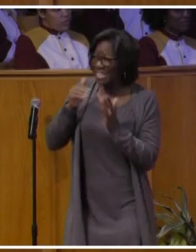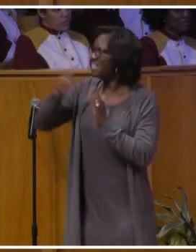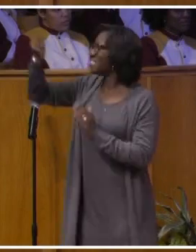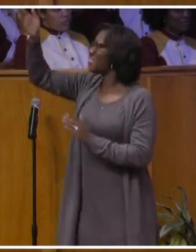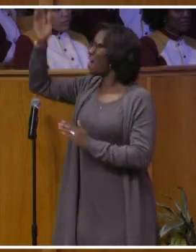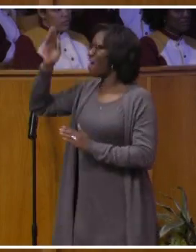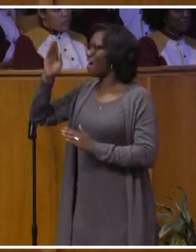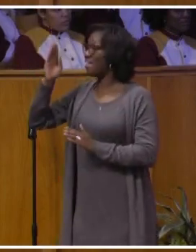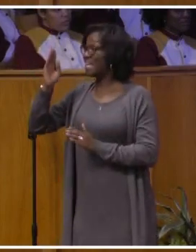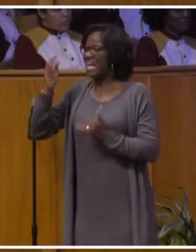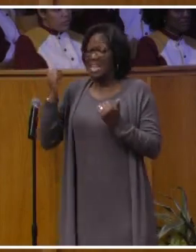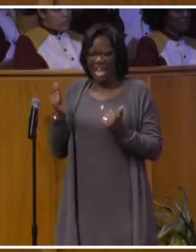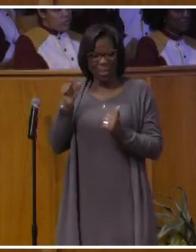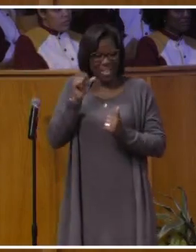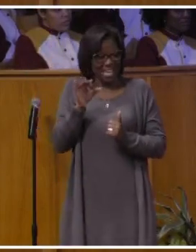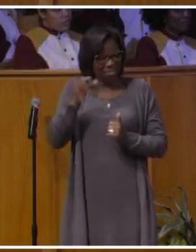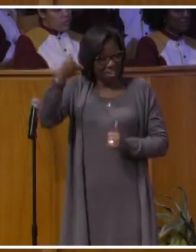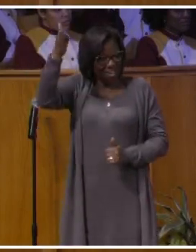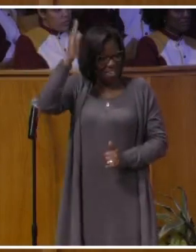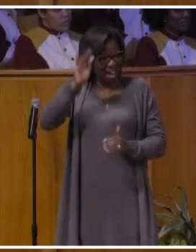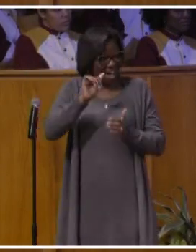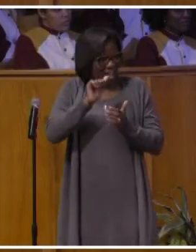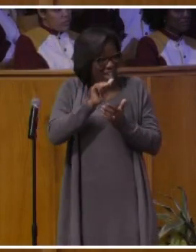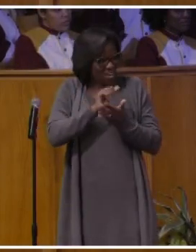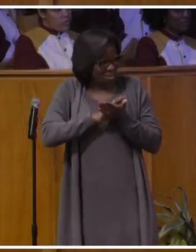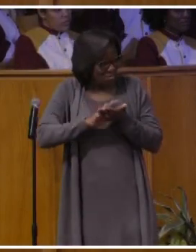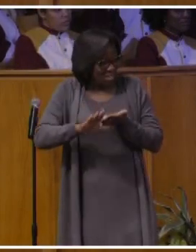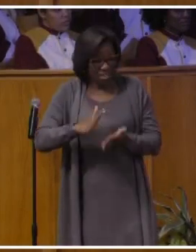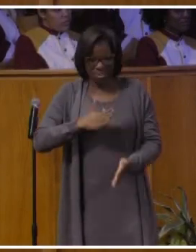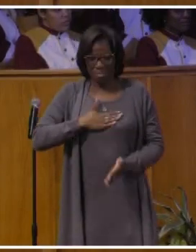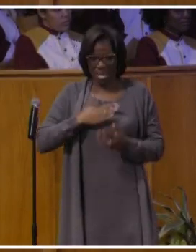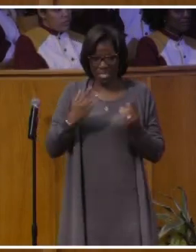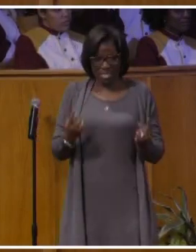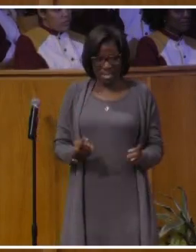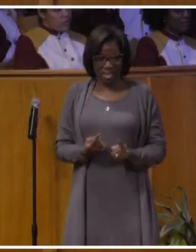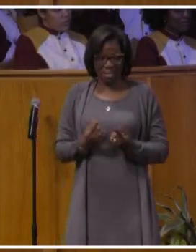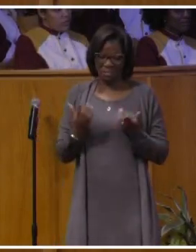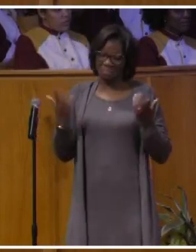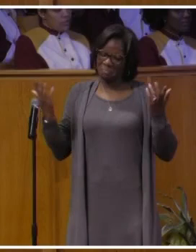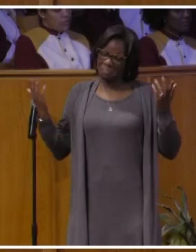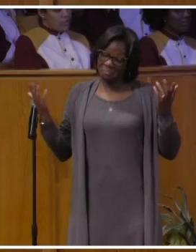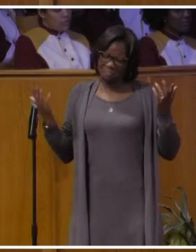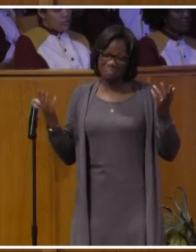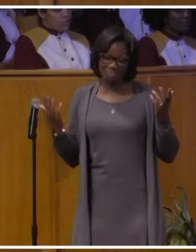God. And if God forgives my sin.